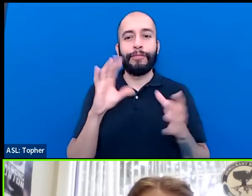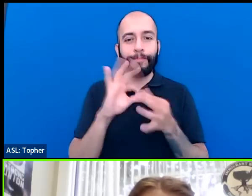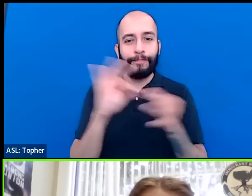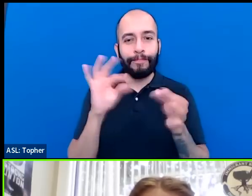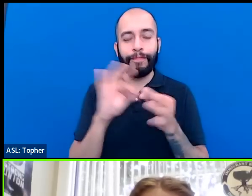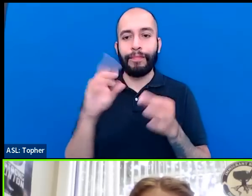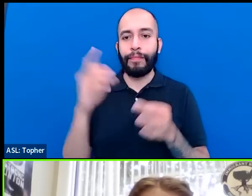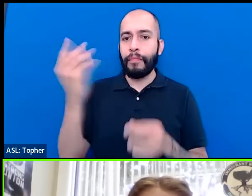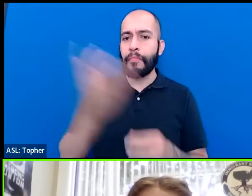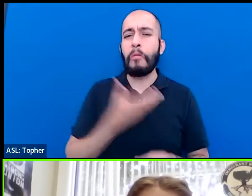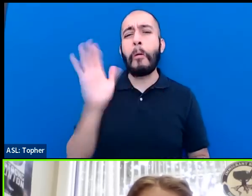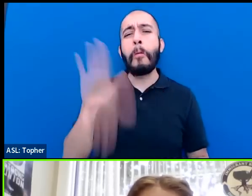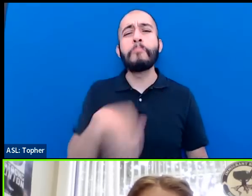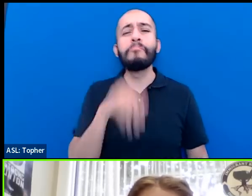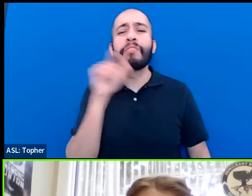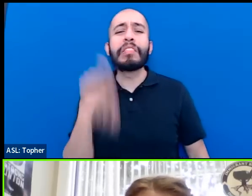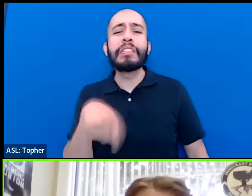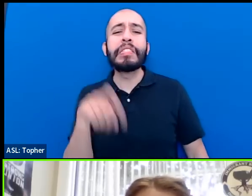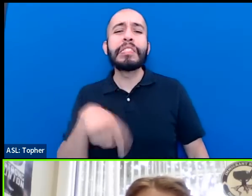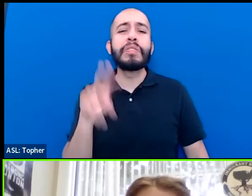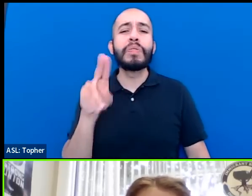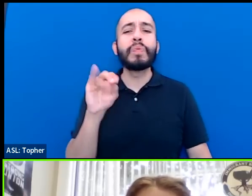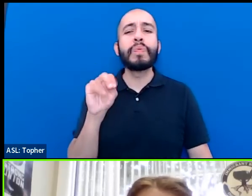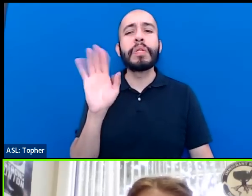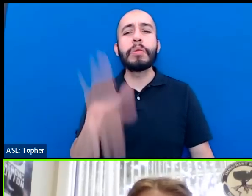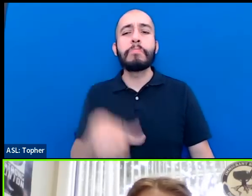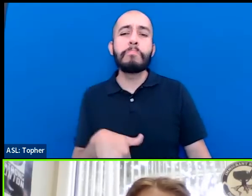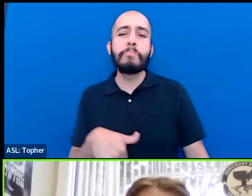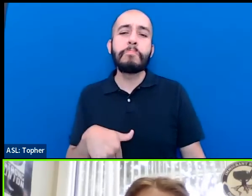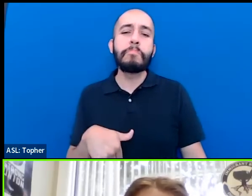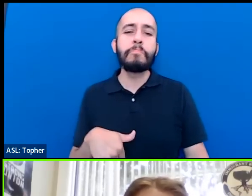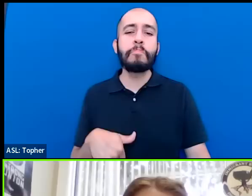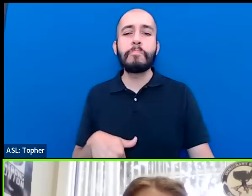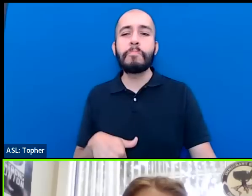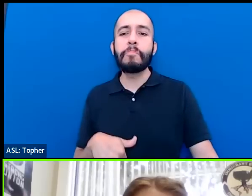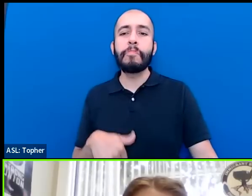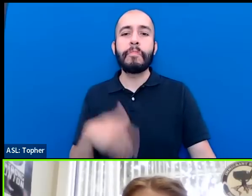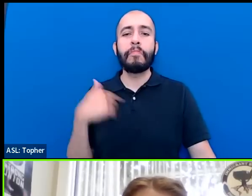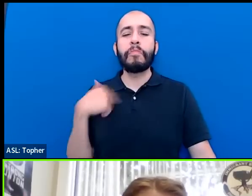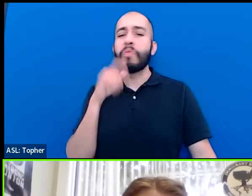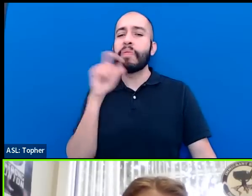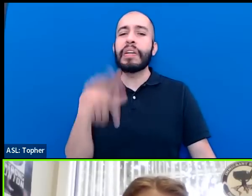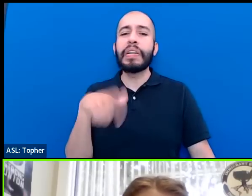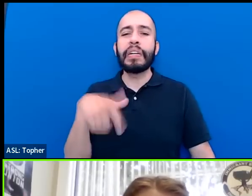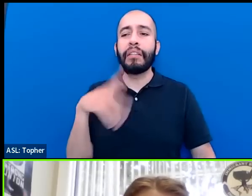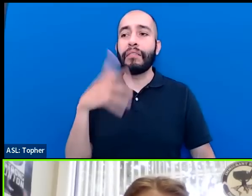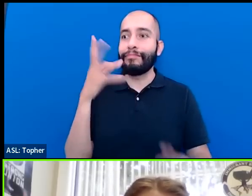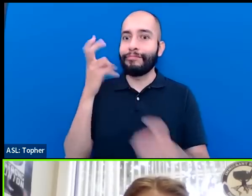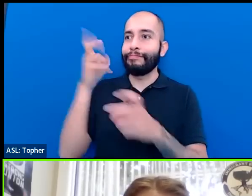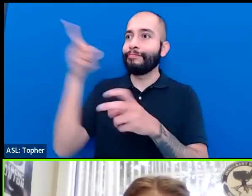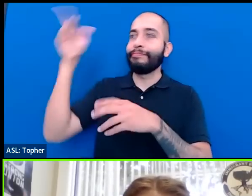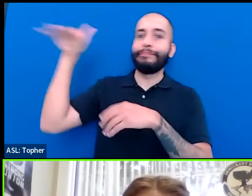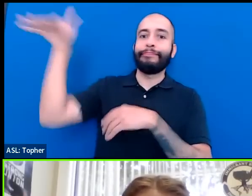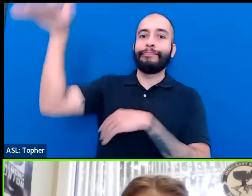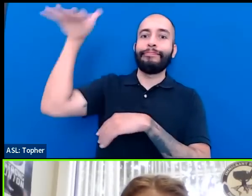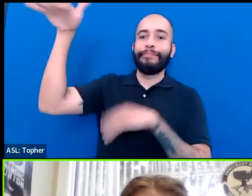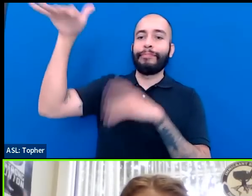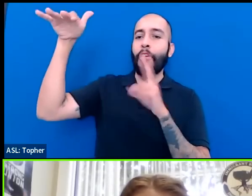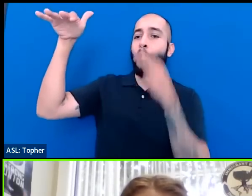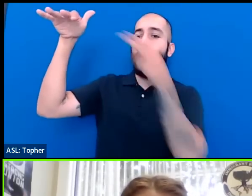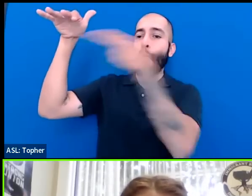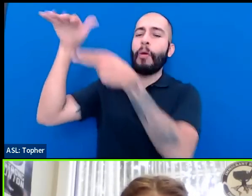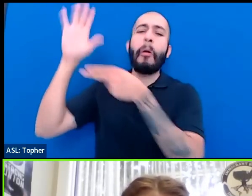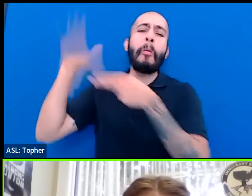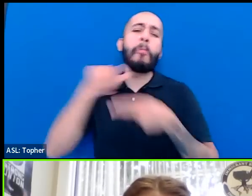to us, it really underscores, you know, if we're partners, then we really need an equal say and an equal stake in this company.